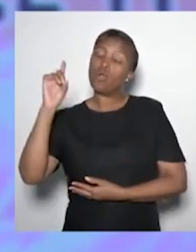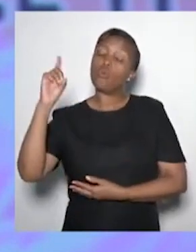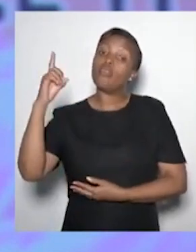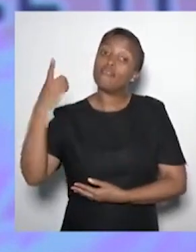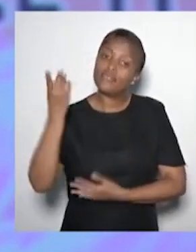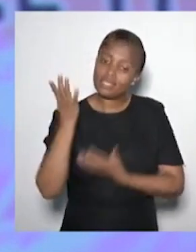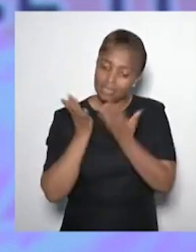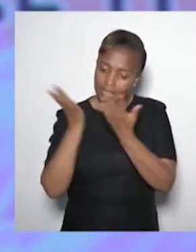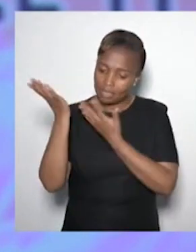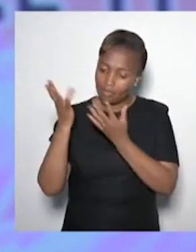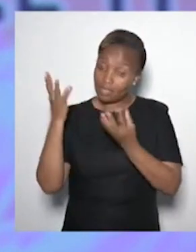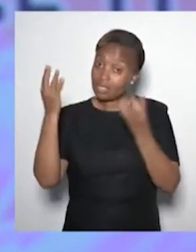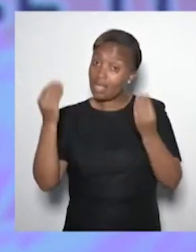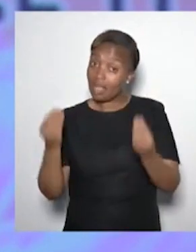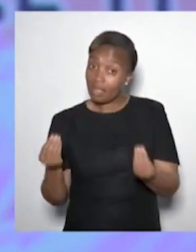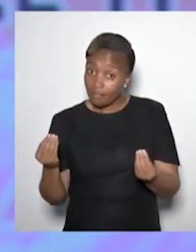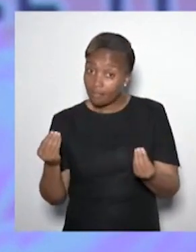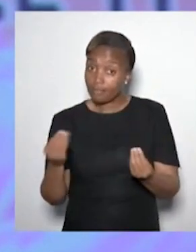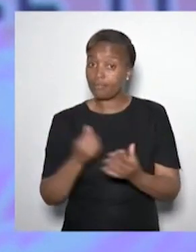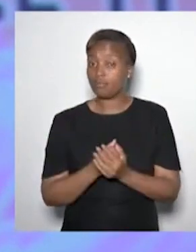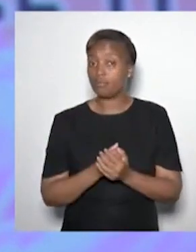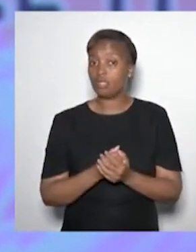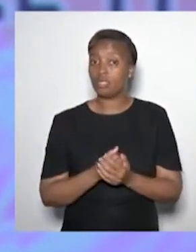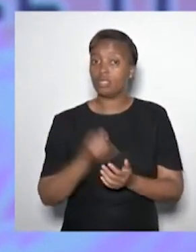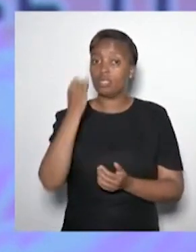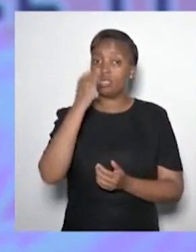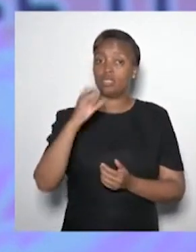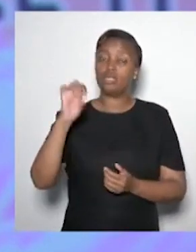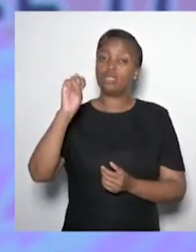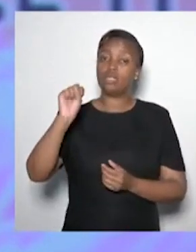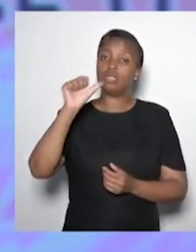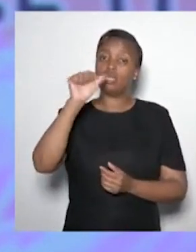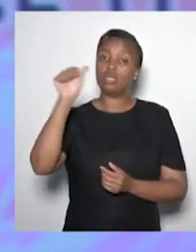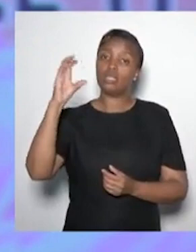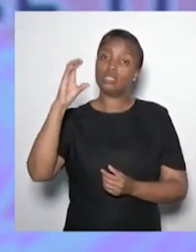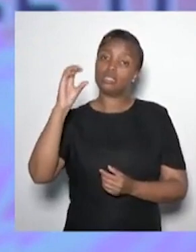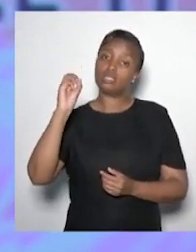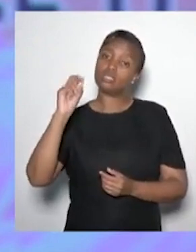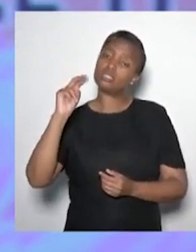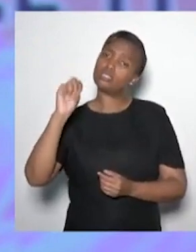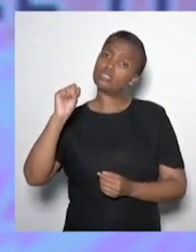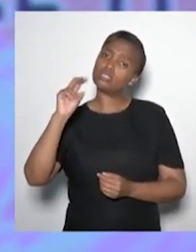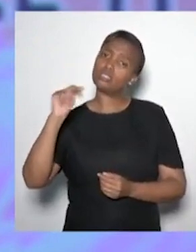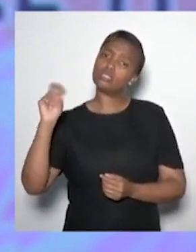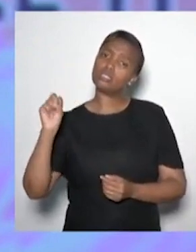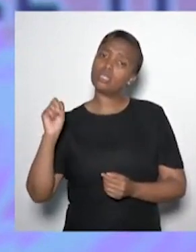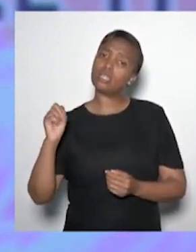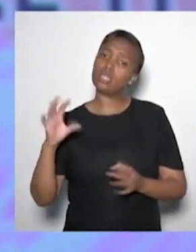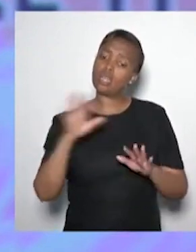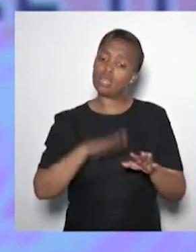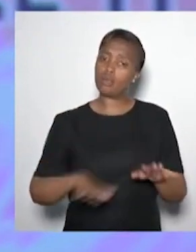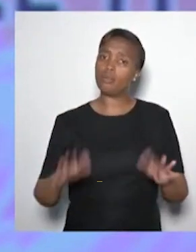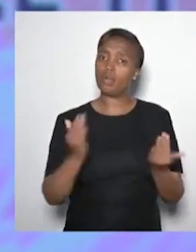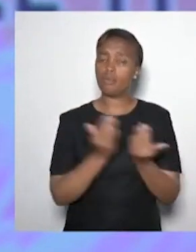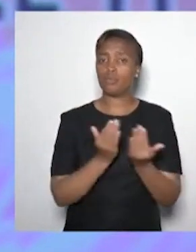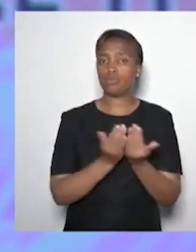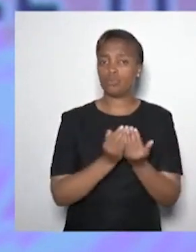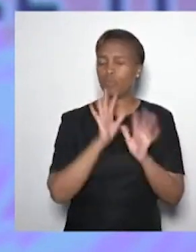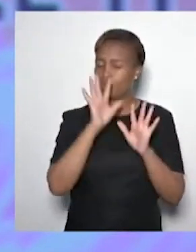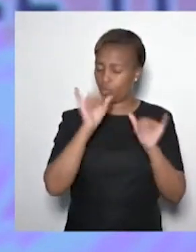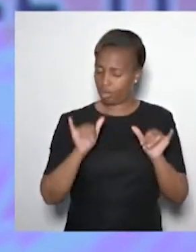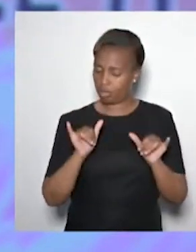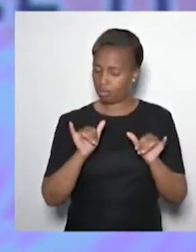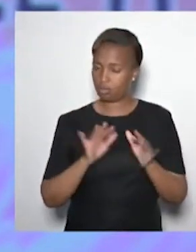Isaacson Higher Primary School. Listen carefully. Oh, Don't jaha yet. I just want to share something with